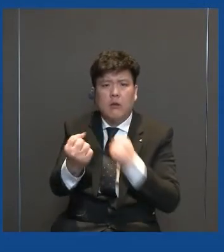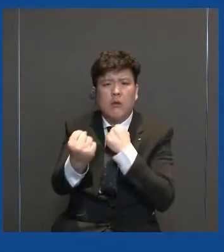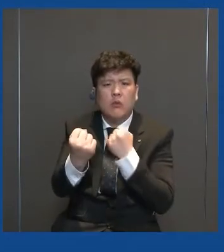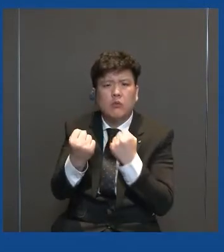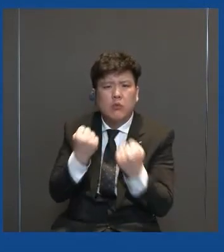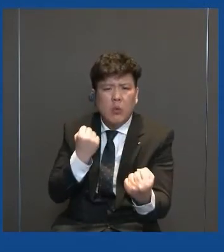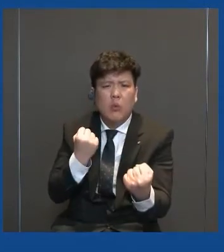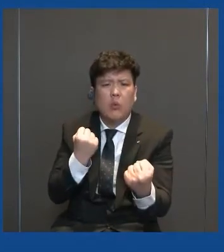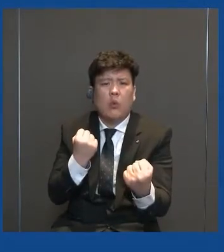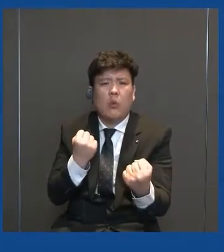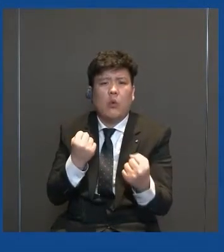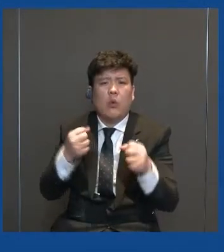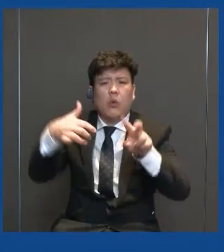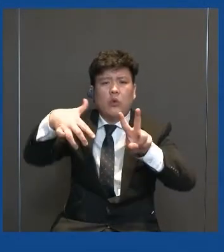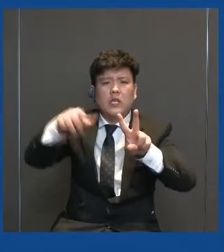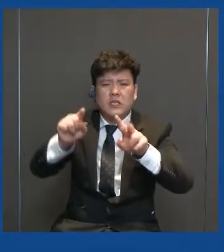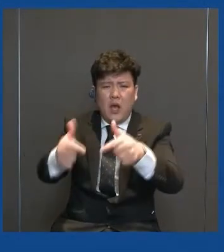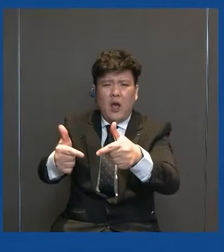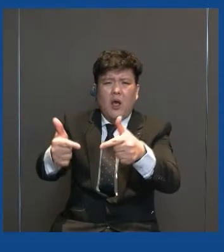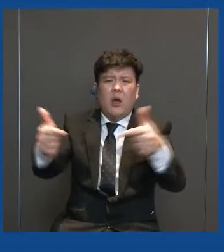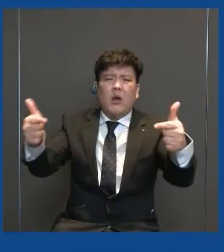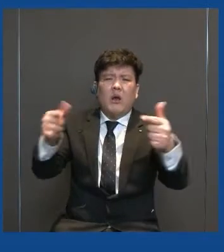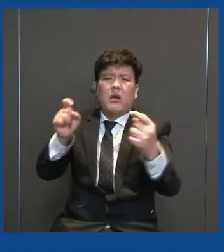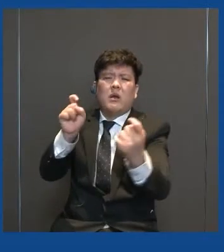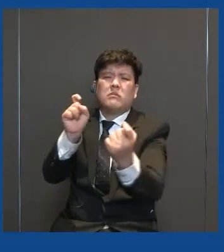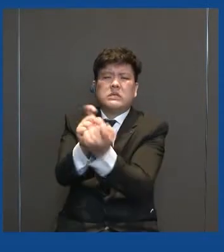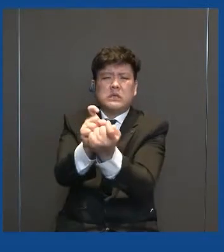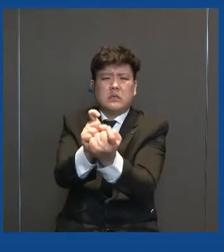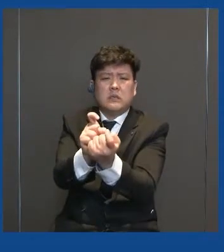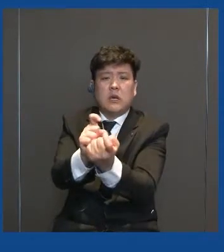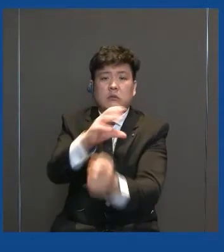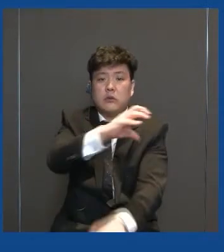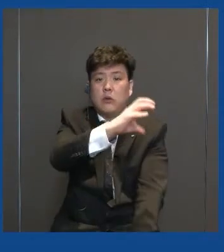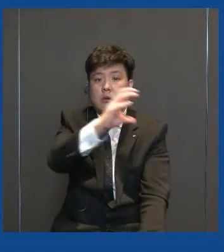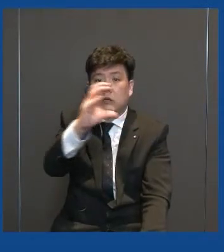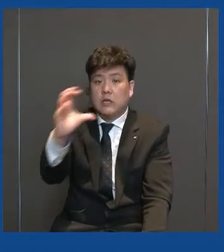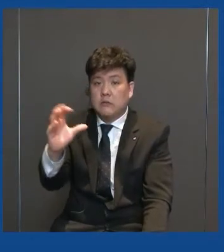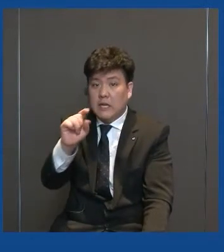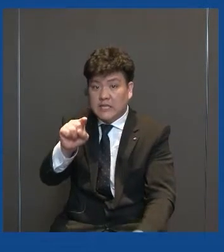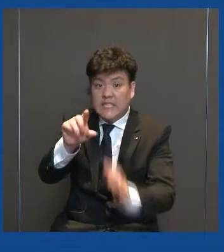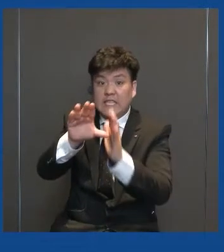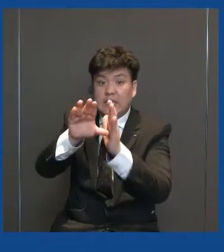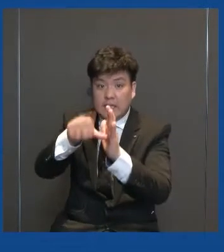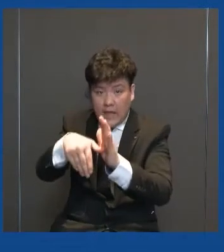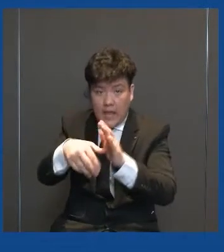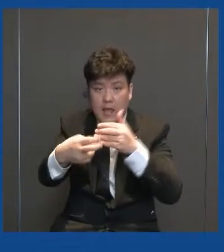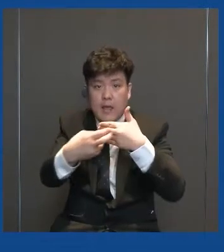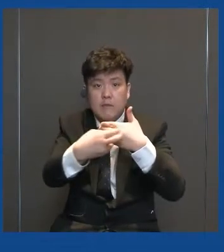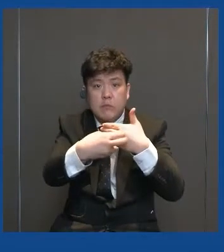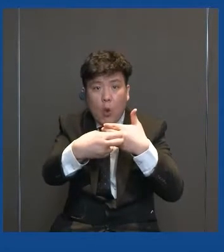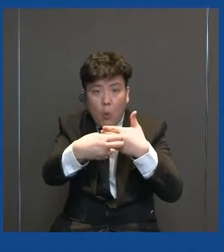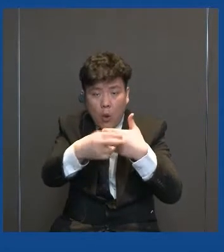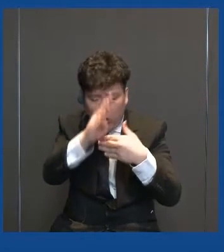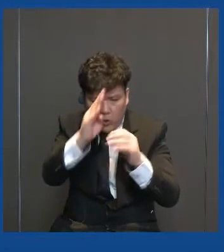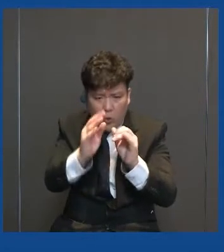peaking around Christmas, which is a rather big holiday in Denmark.